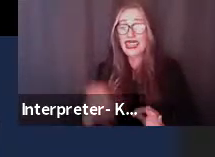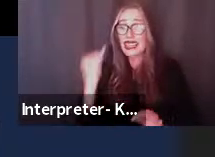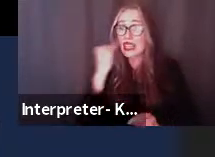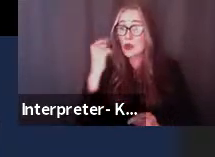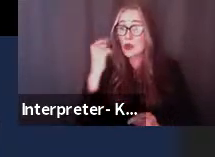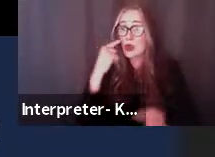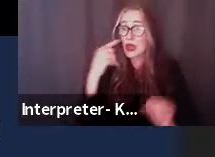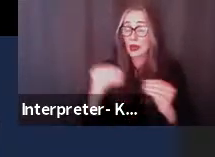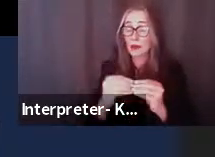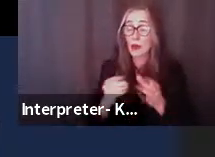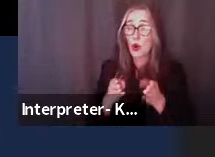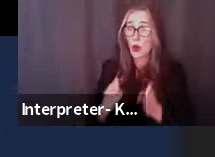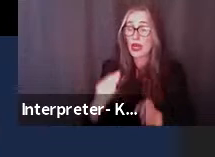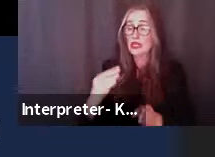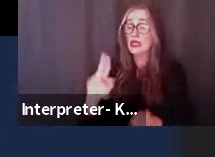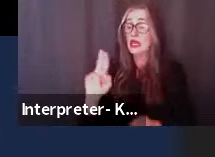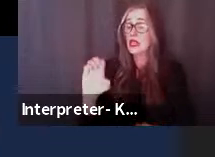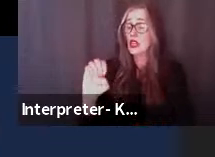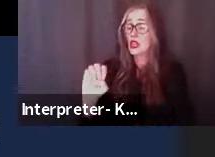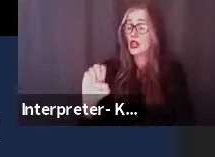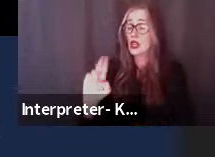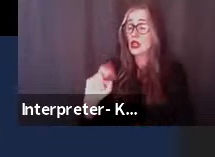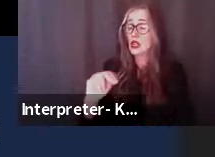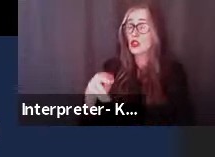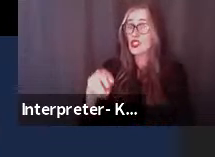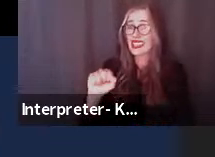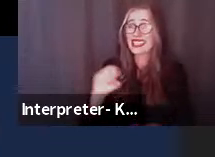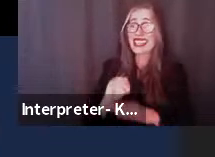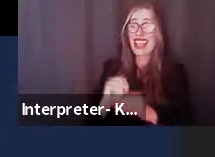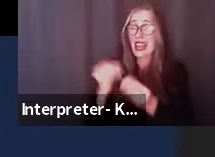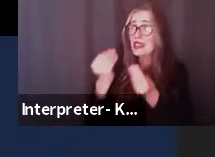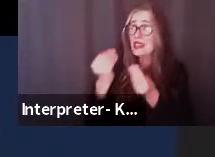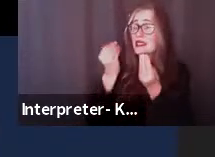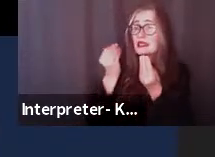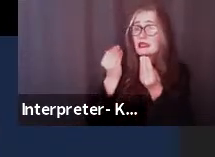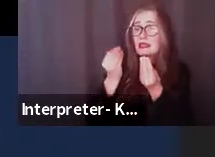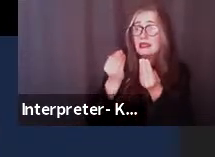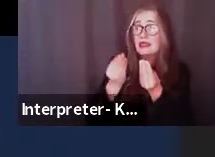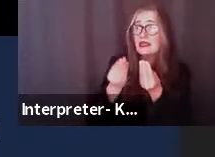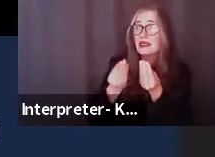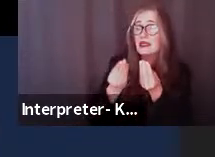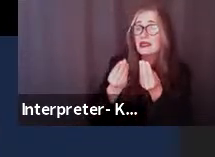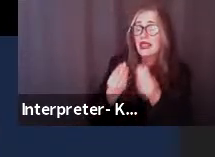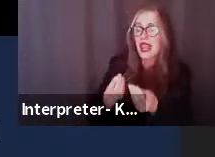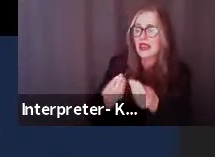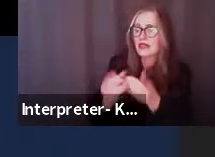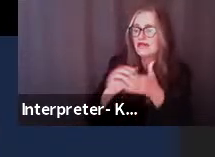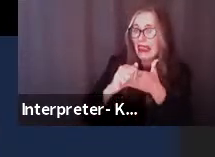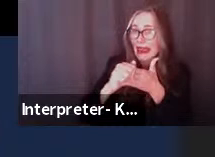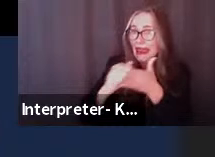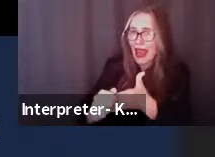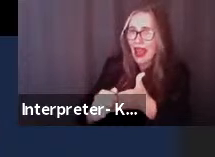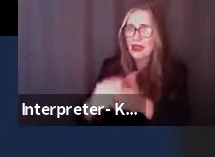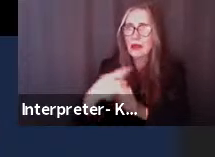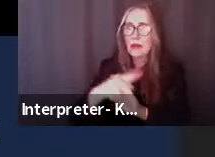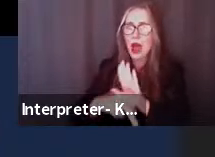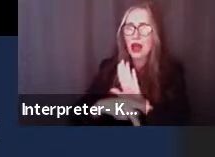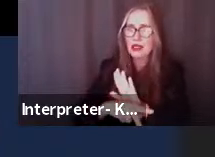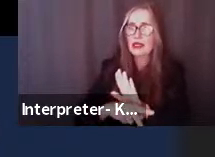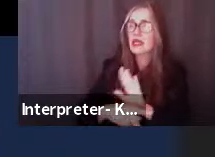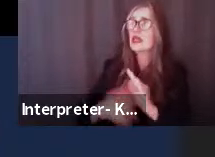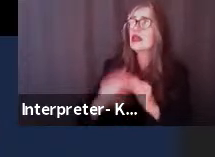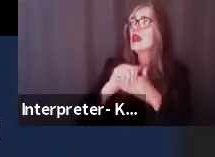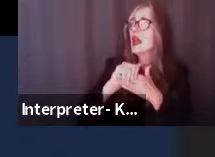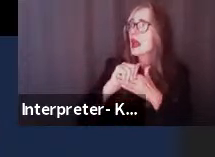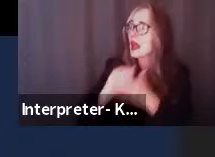continues to inform medical research and policy instead of talking about it as a movement that ends with world war ii that and i know that this argument's been made